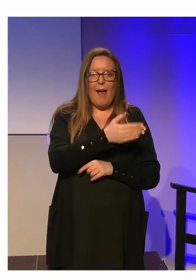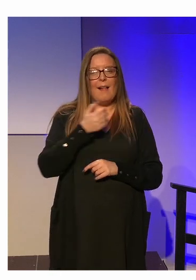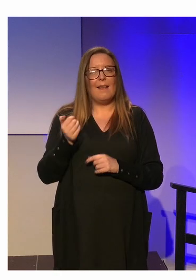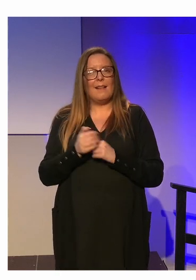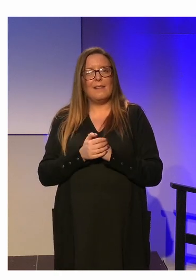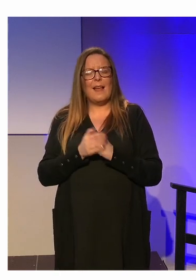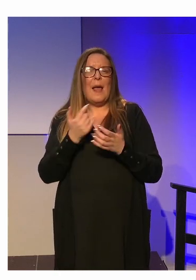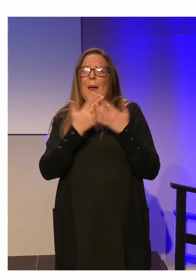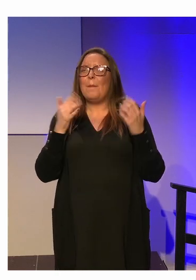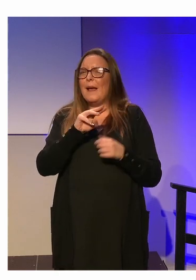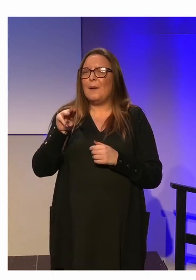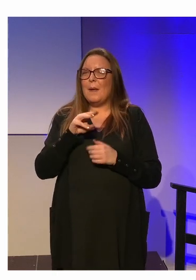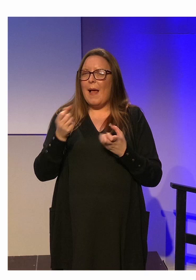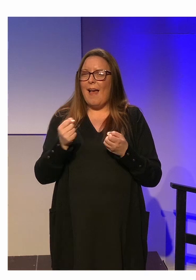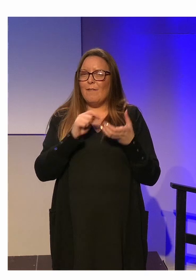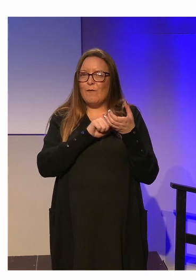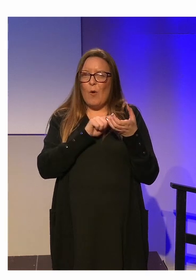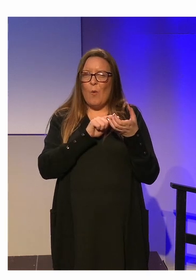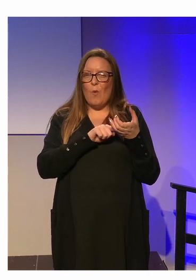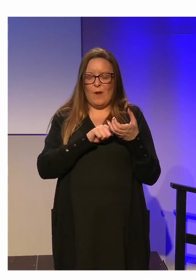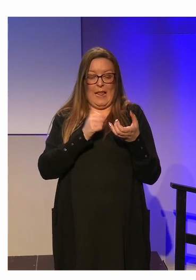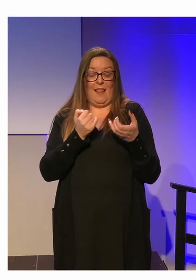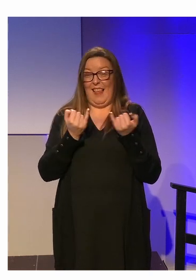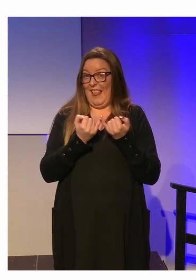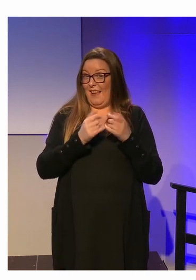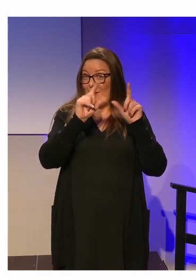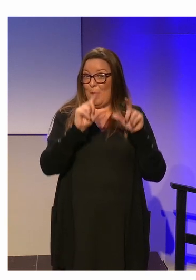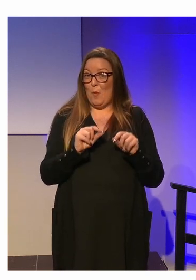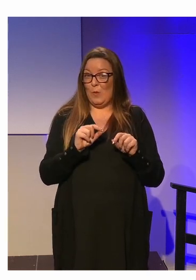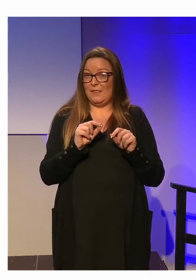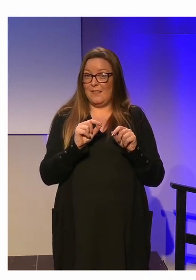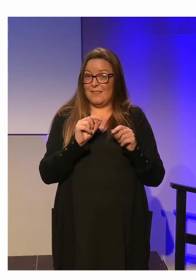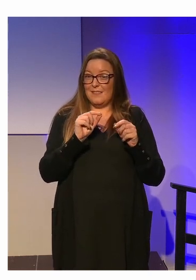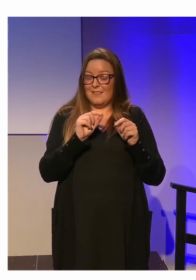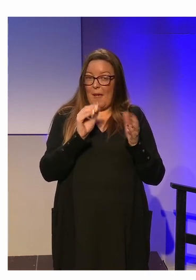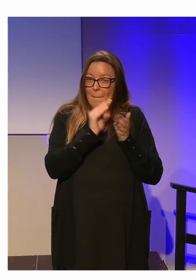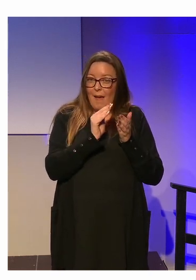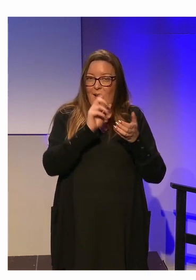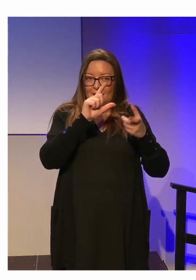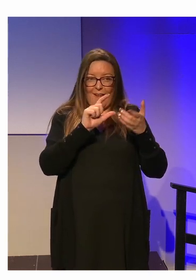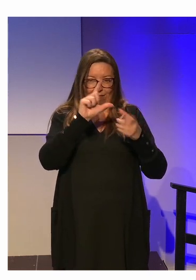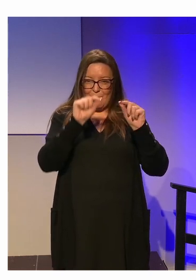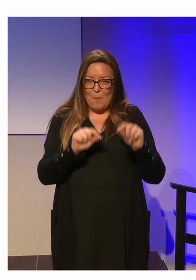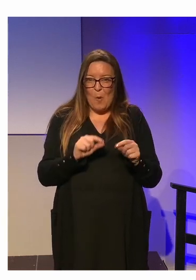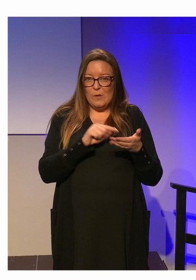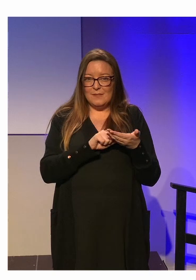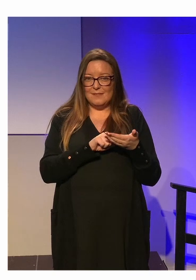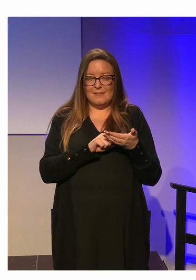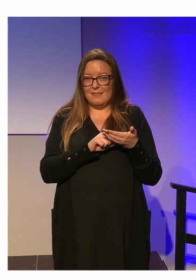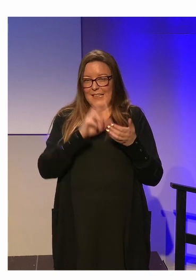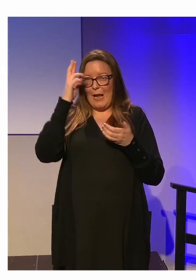amazing we call it a phone. It's like a powerful mini computer we carry. The least of it, I can't even remember the last time I used it to make a phone call.